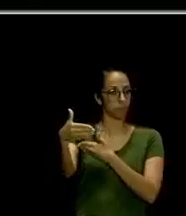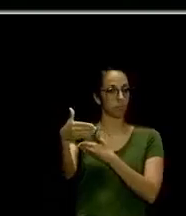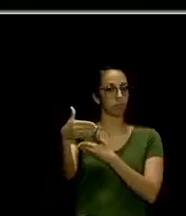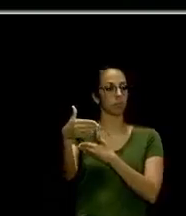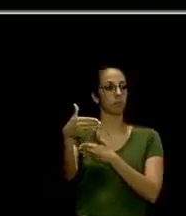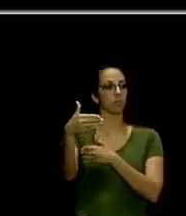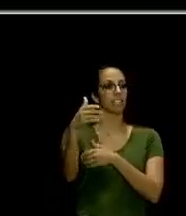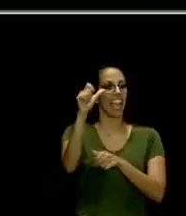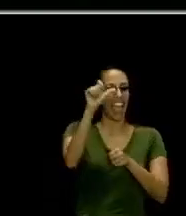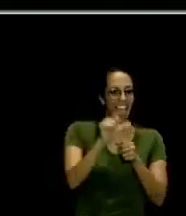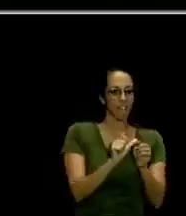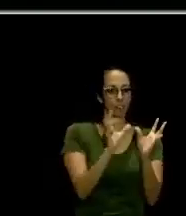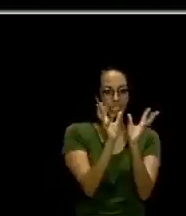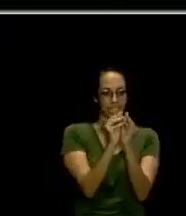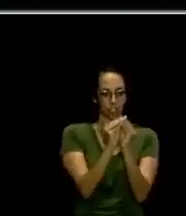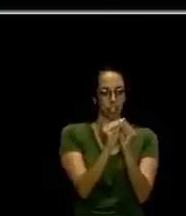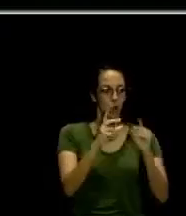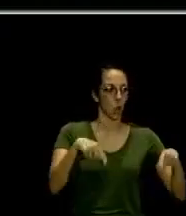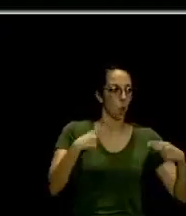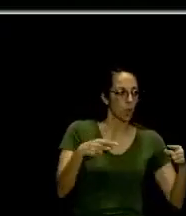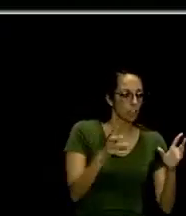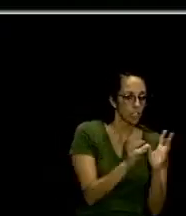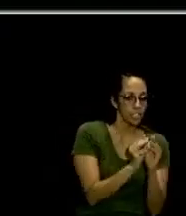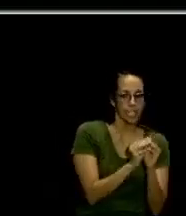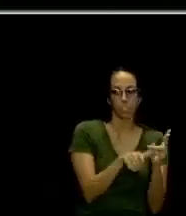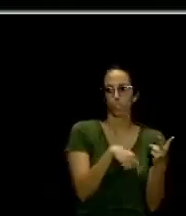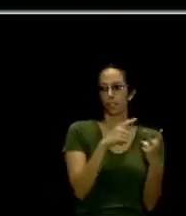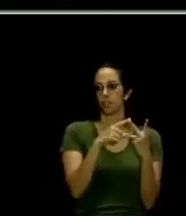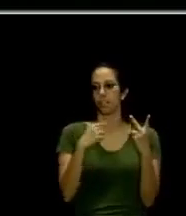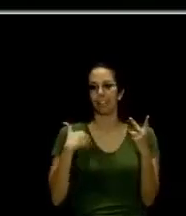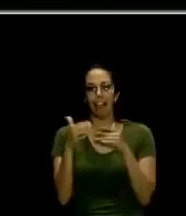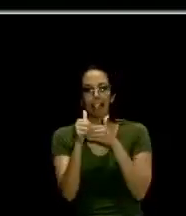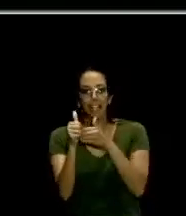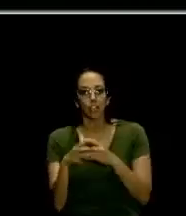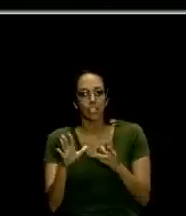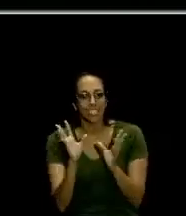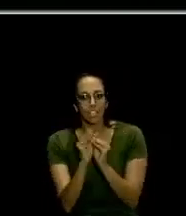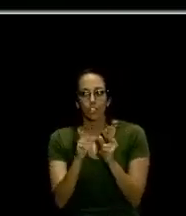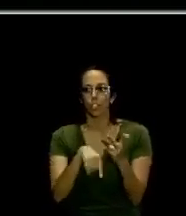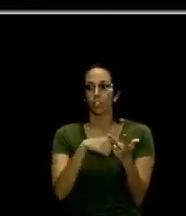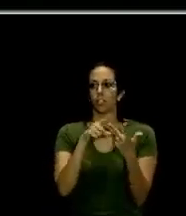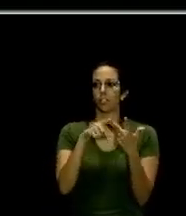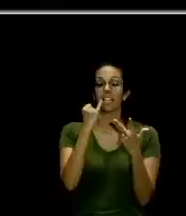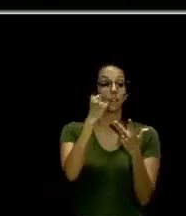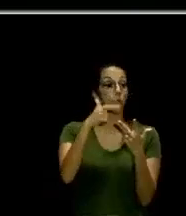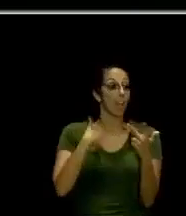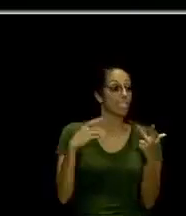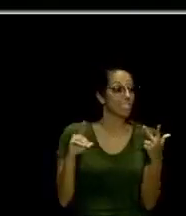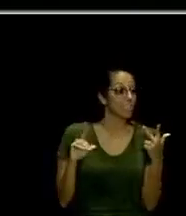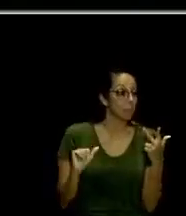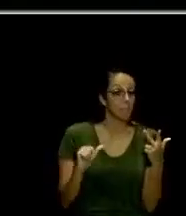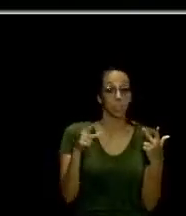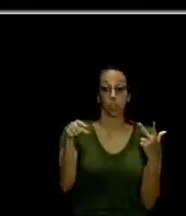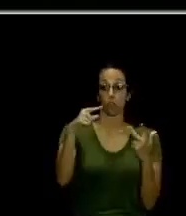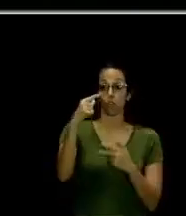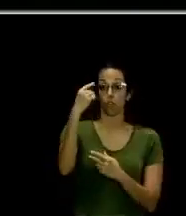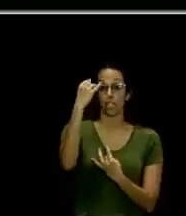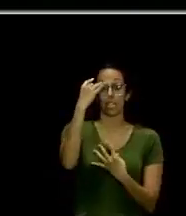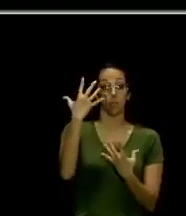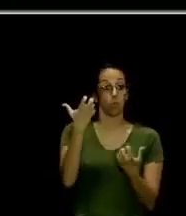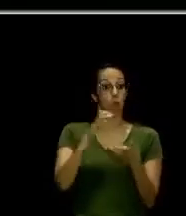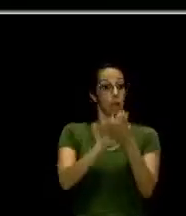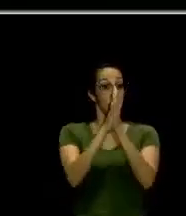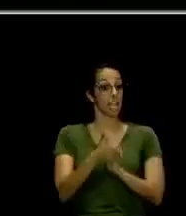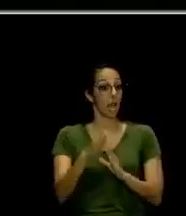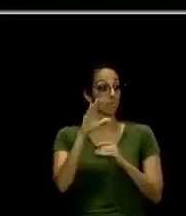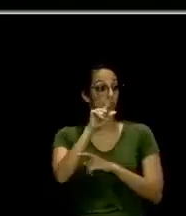every session. There's a wheelchair session, there's young leaders session. If you have a disability and you're thinking about you might want to be a